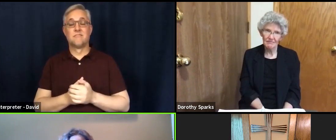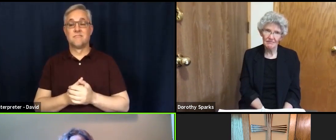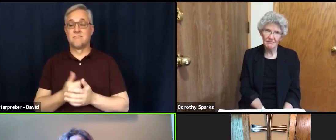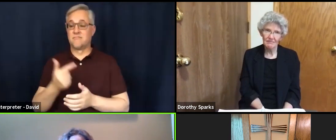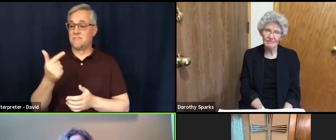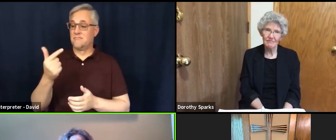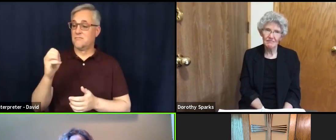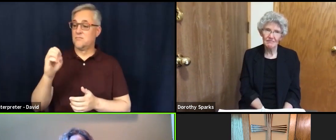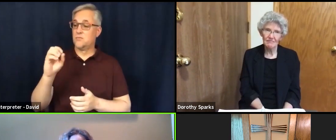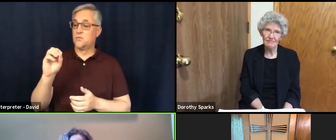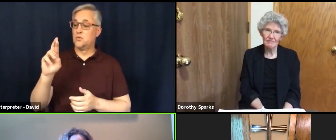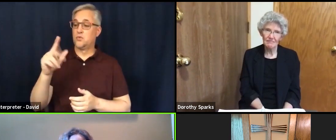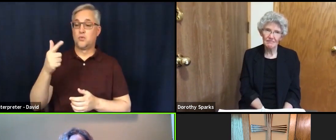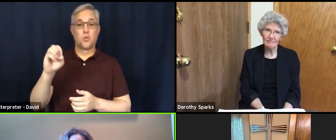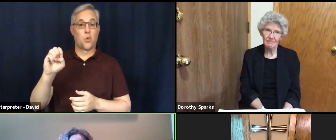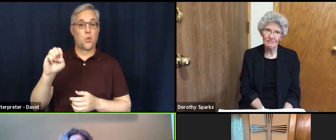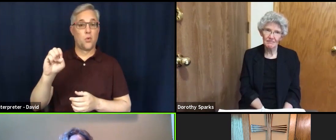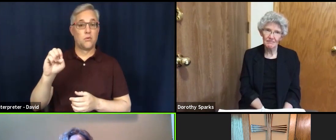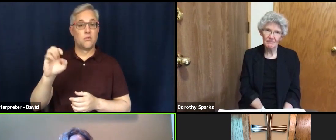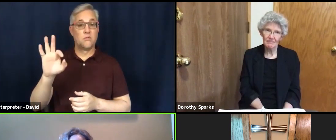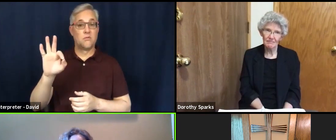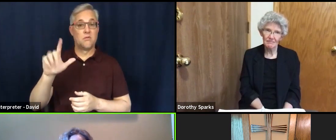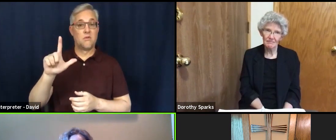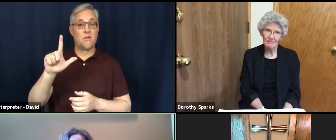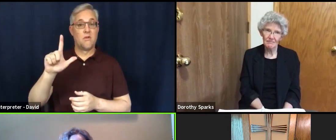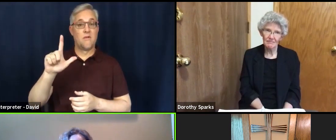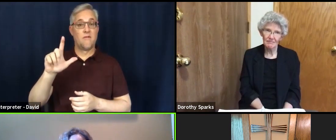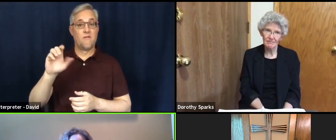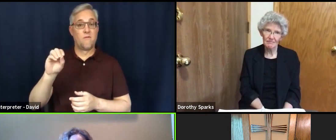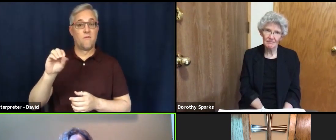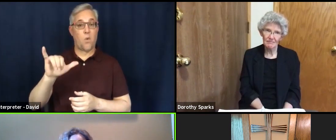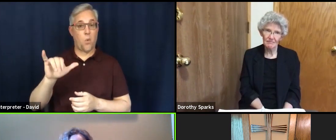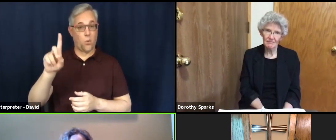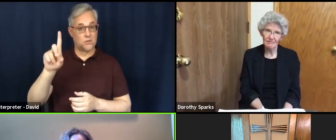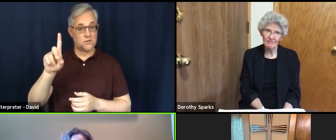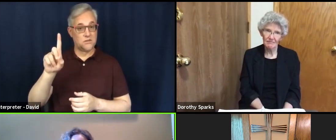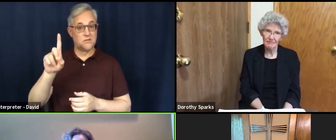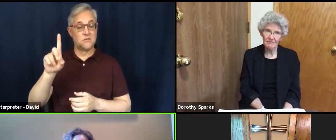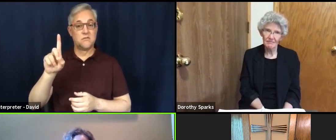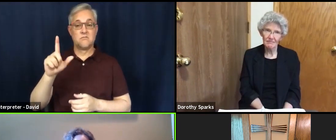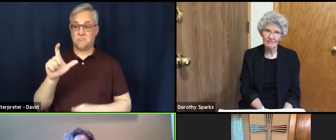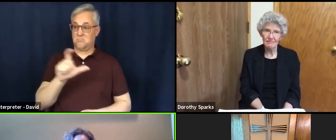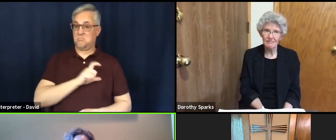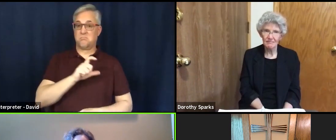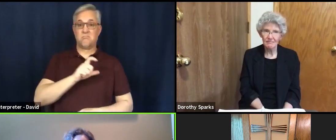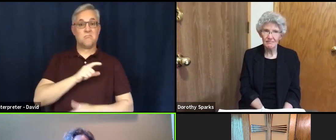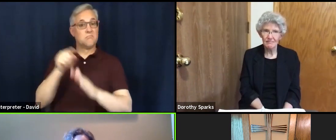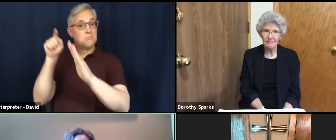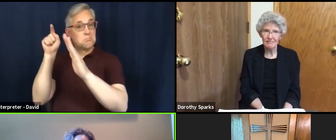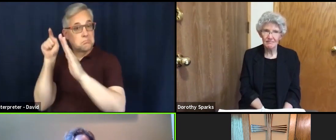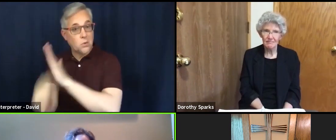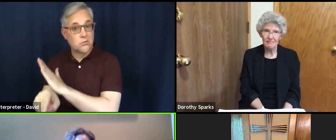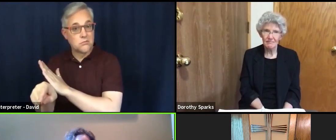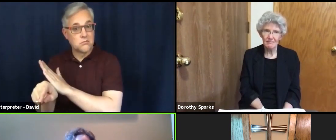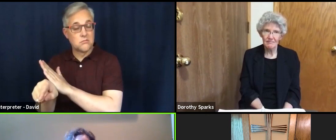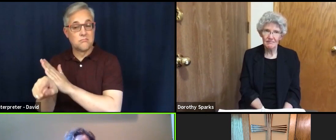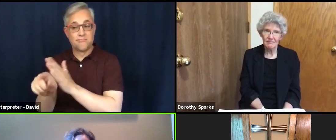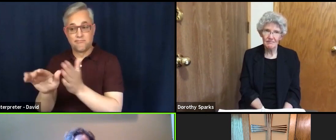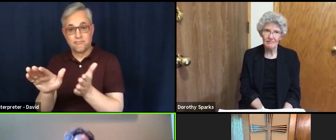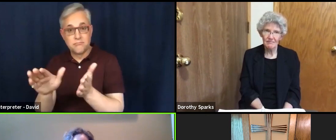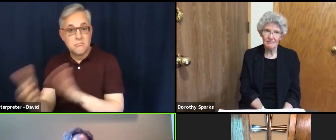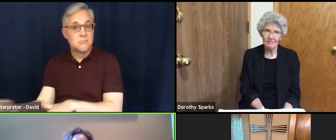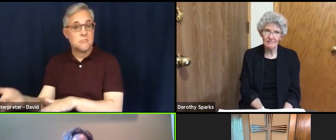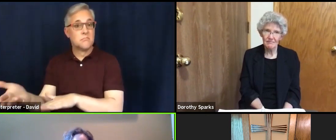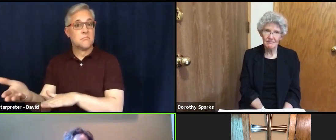Floyd was murdered by police officers.